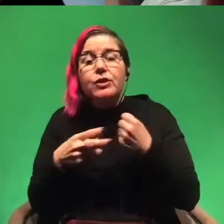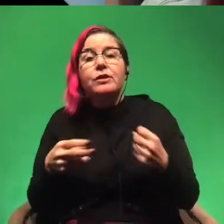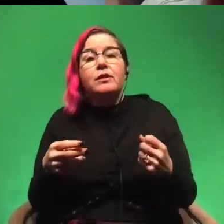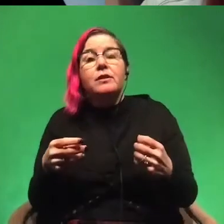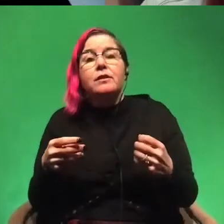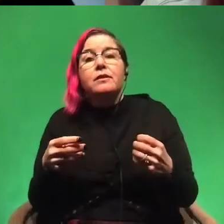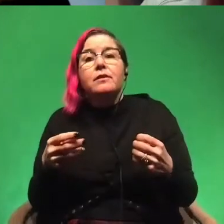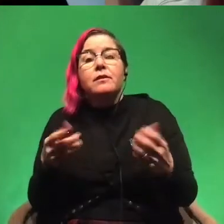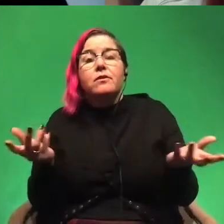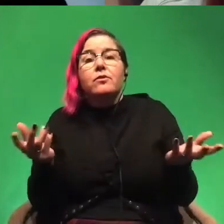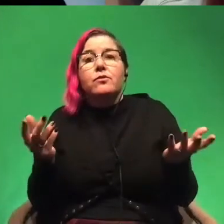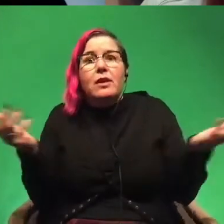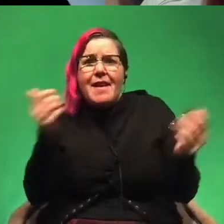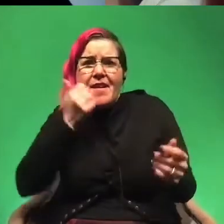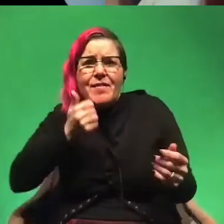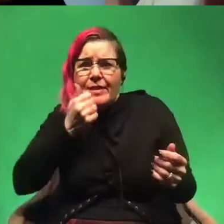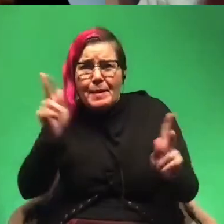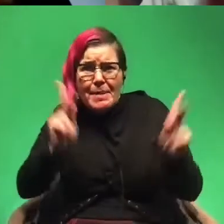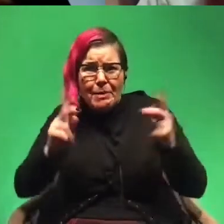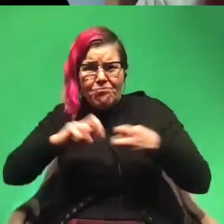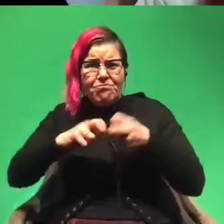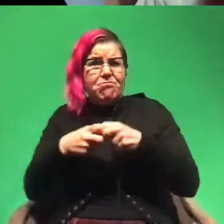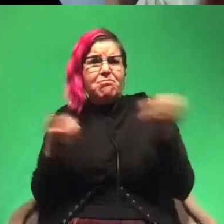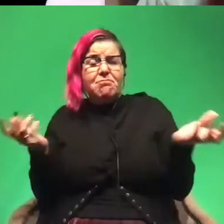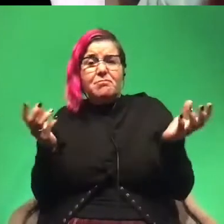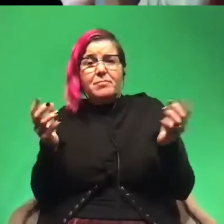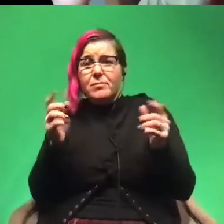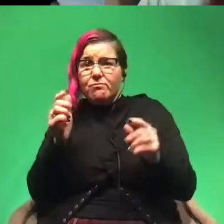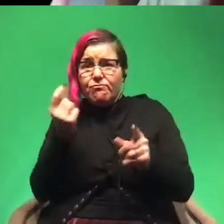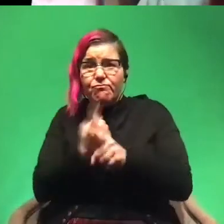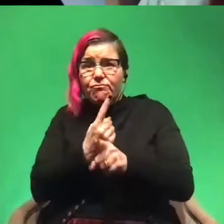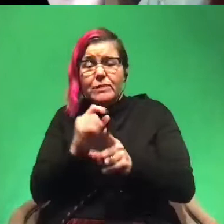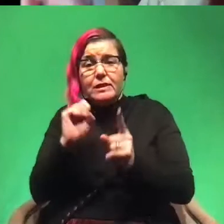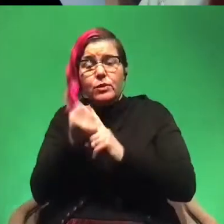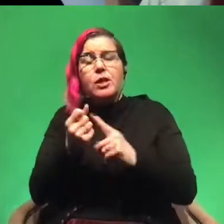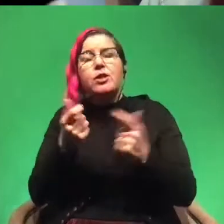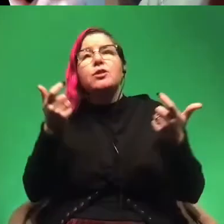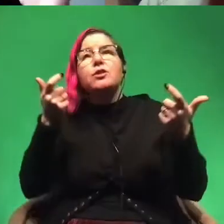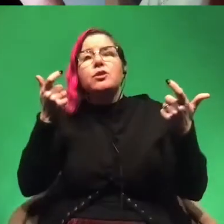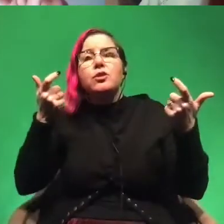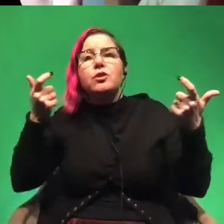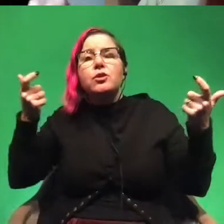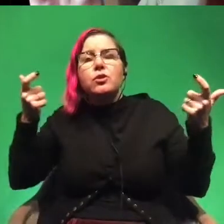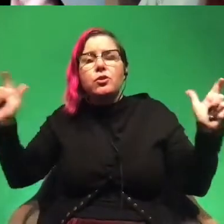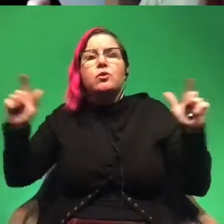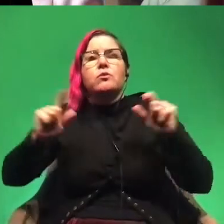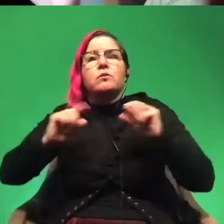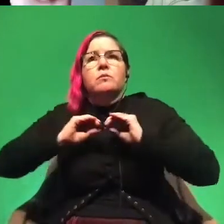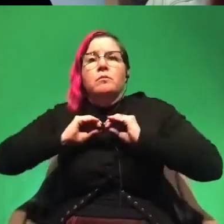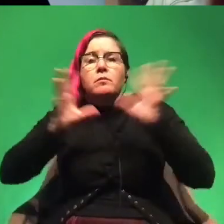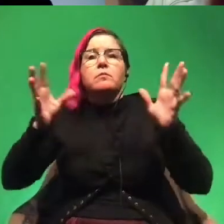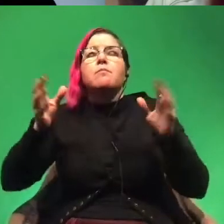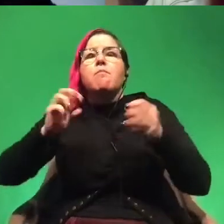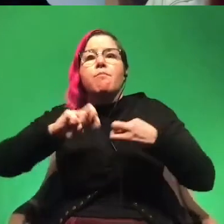you know, everyday people in everyday situations, is the huge prolific instance, or the huge prolific problem